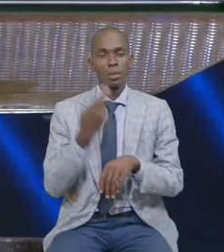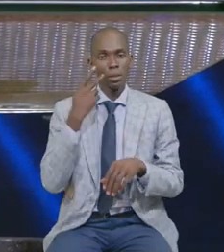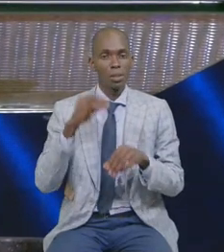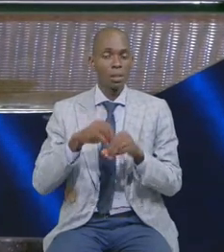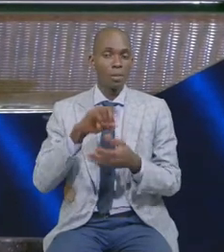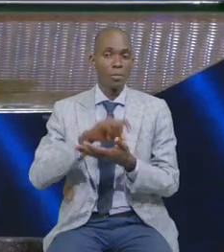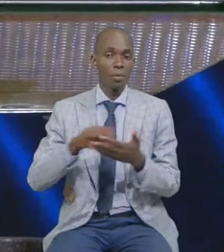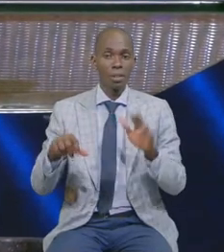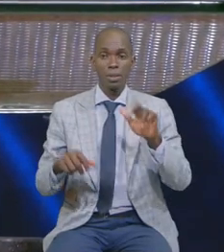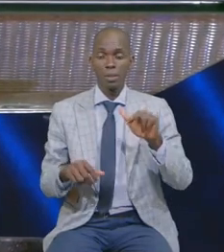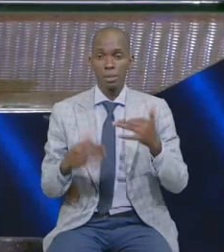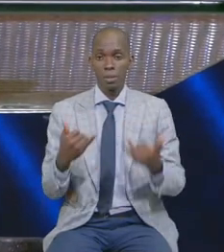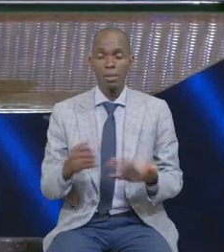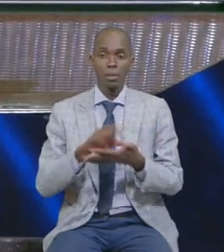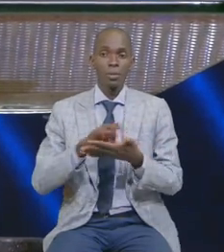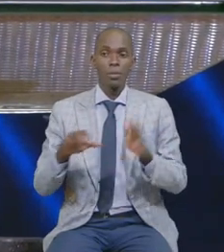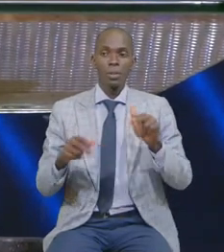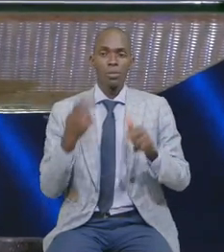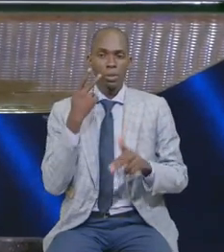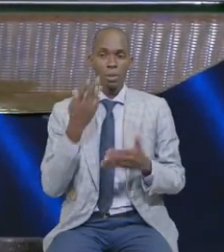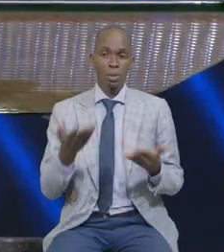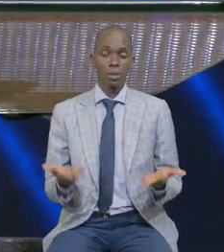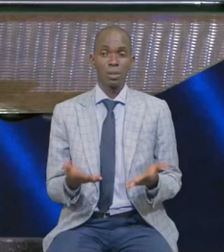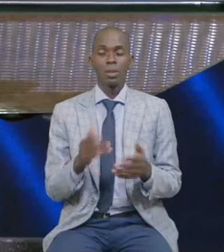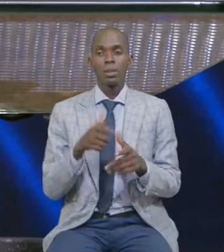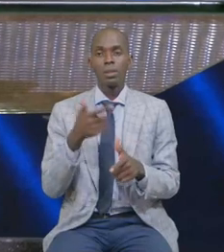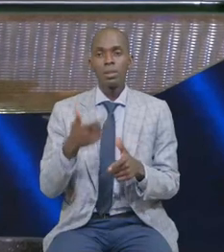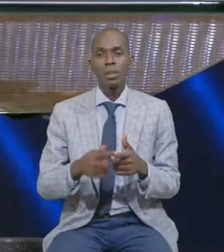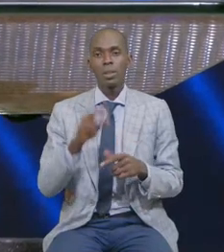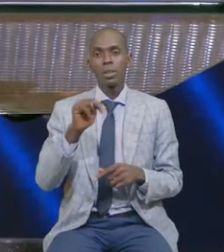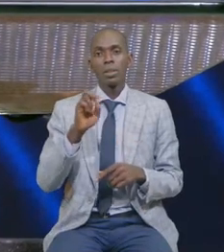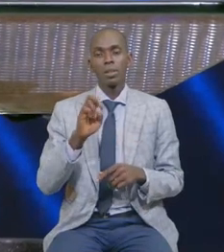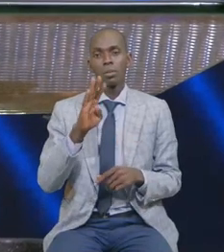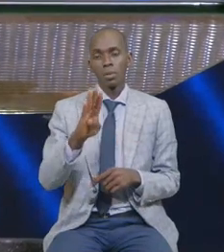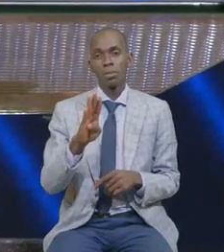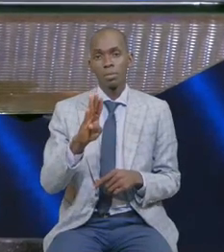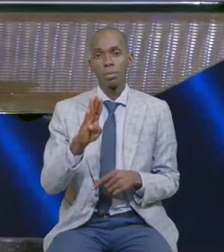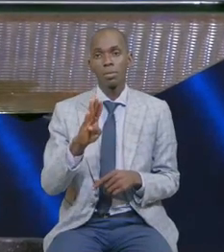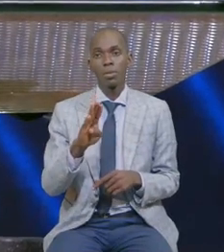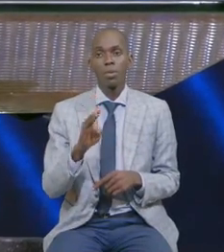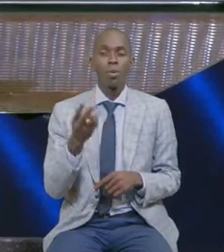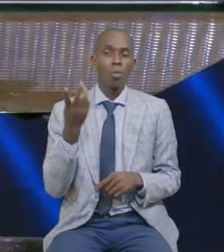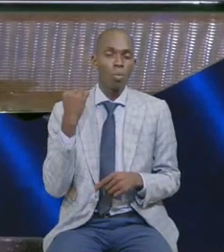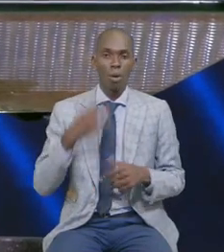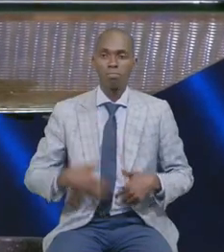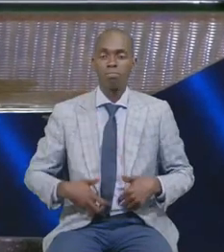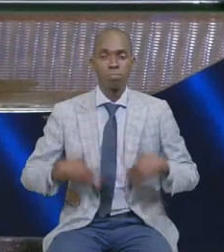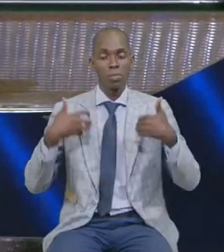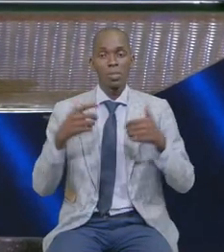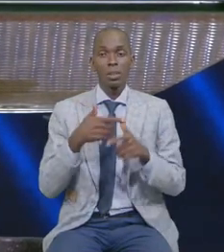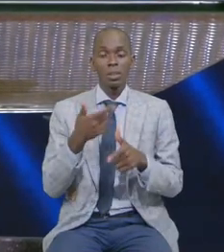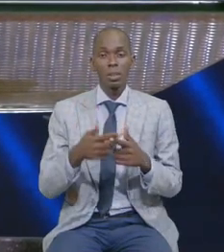if Mr teen were told that nicodin was he raped the end of